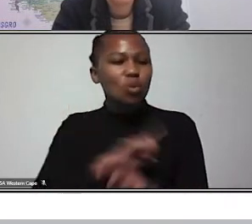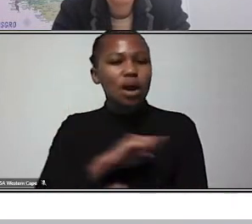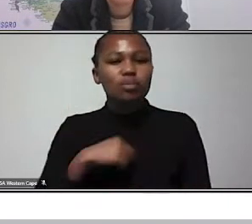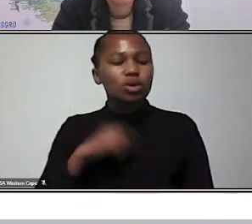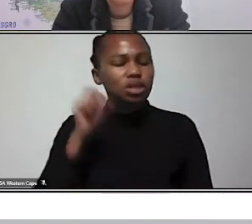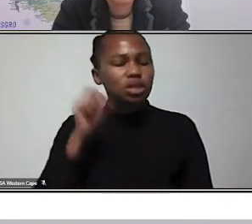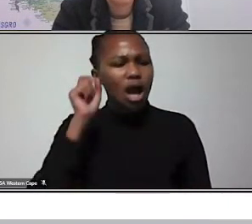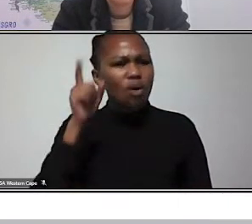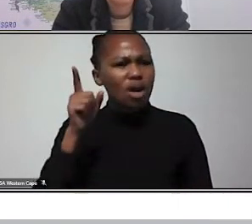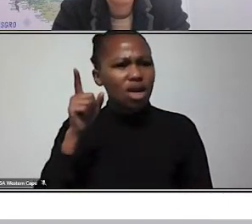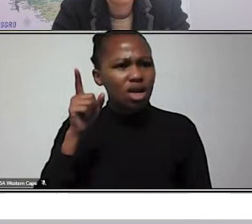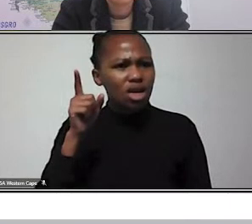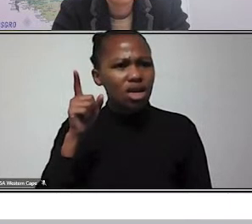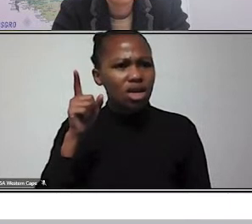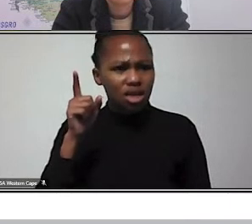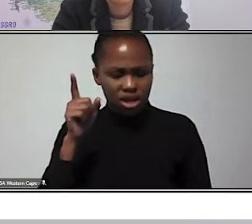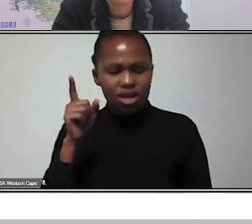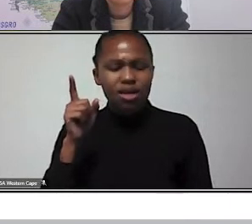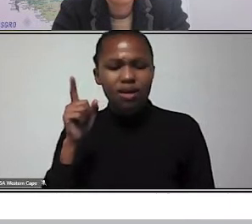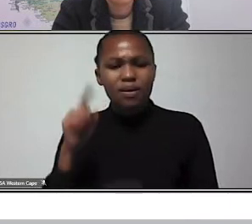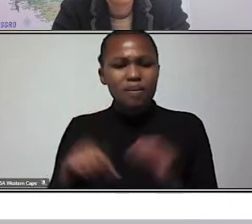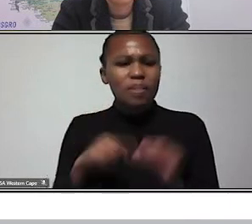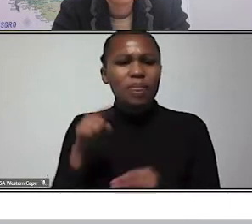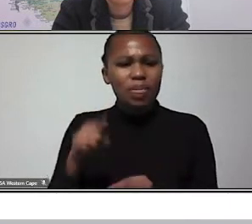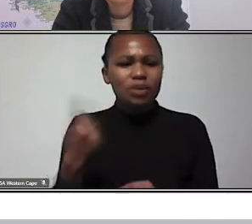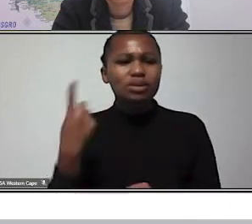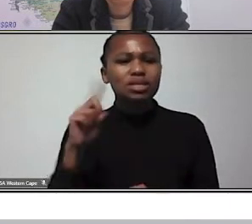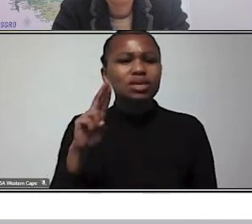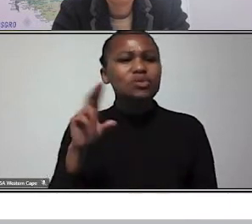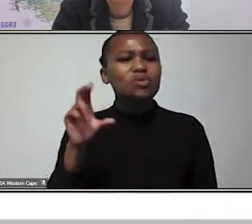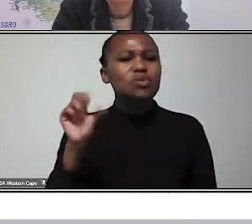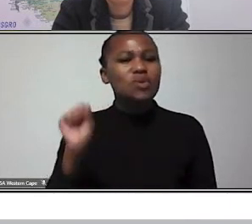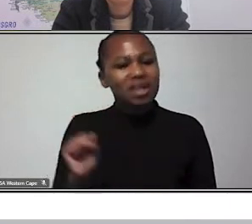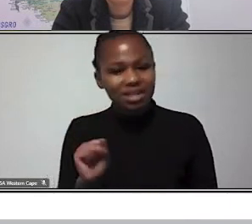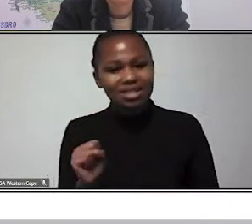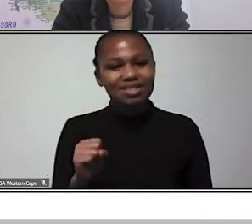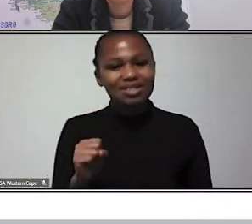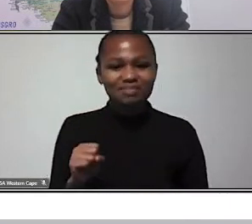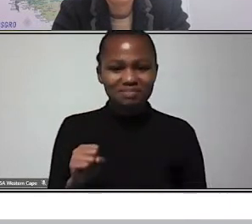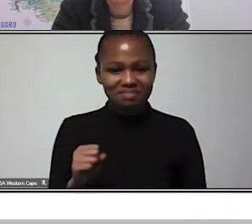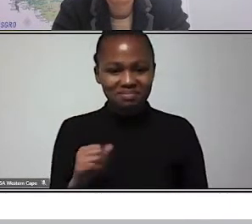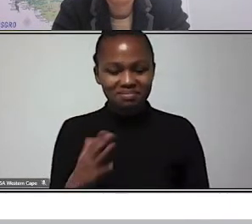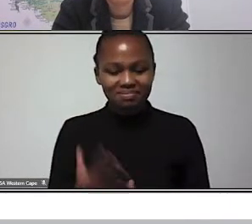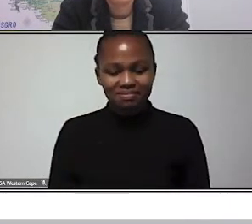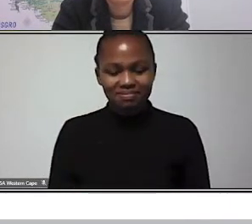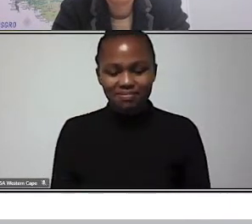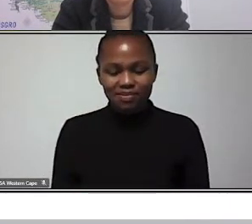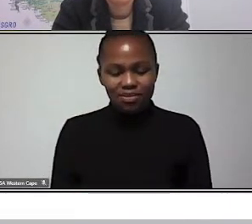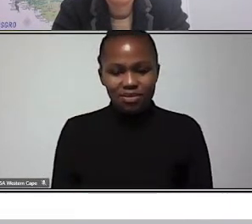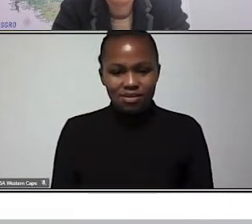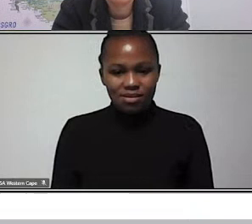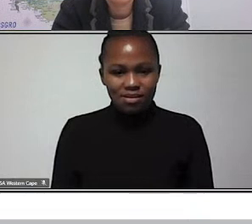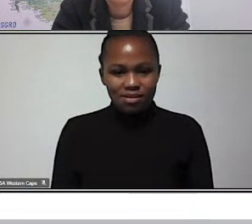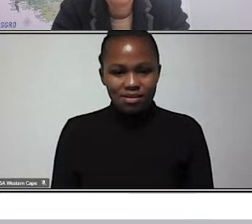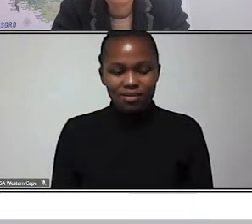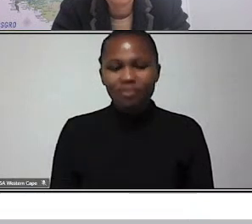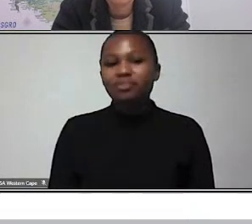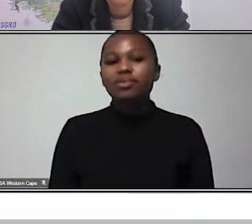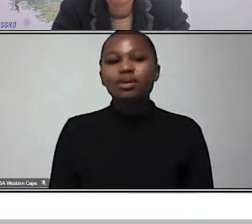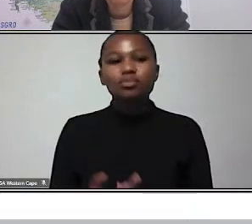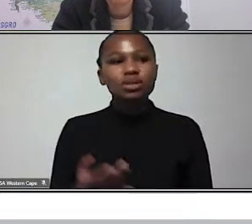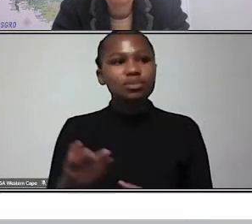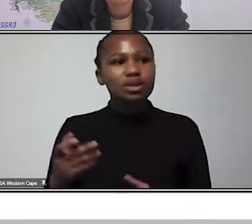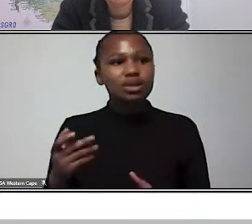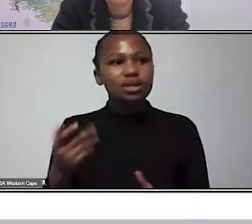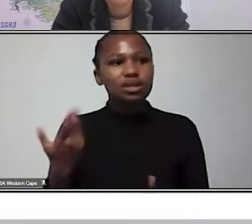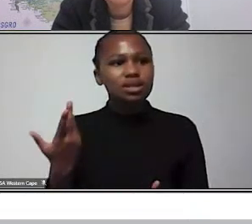sounds like the trade will kind of stop with the US, but I imagine it's more a cost impact. And possibly how much is